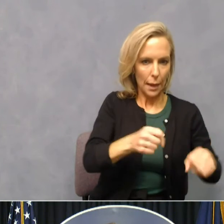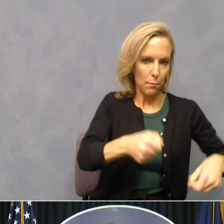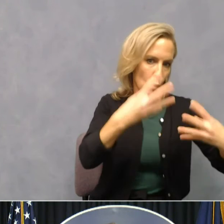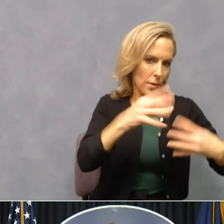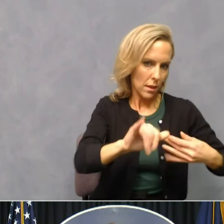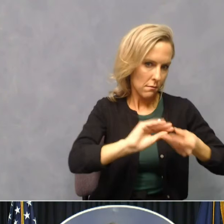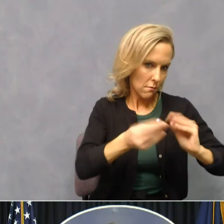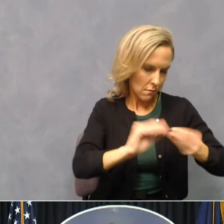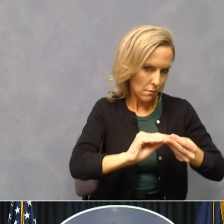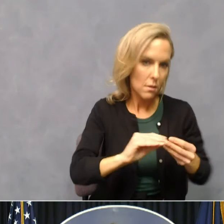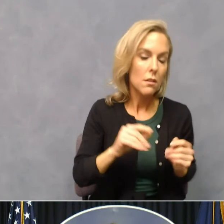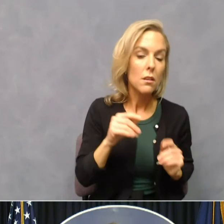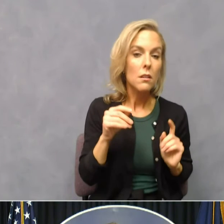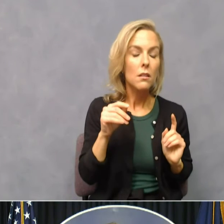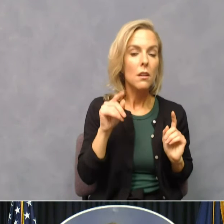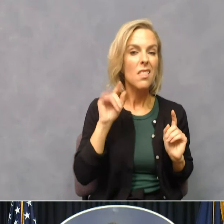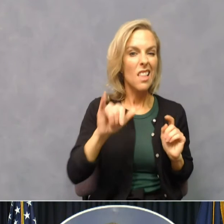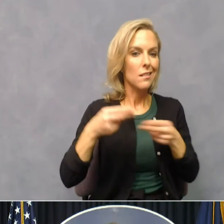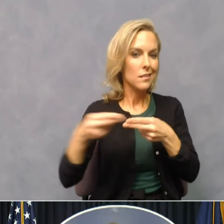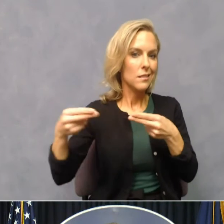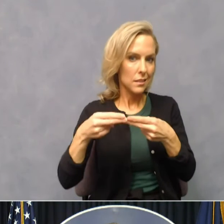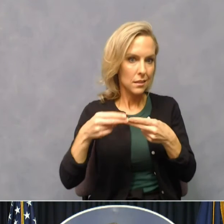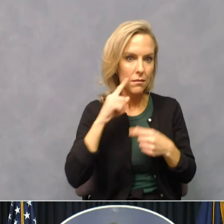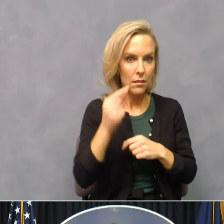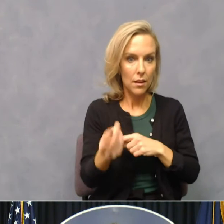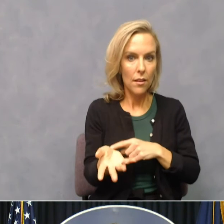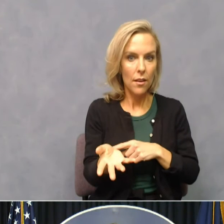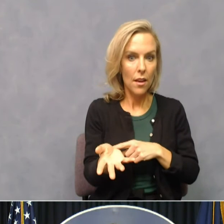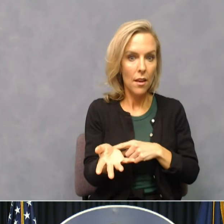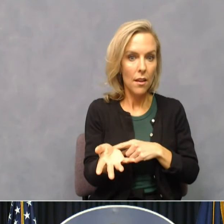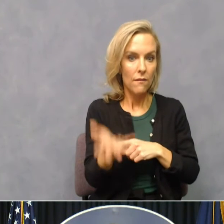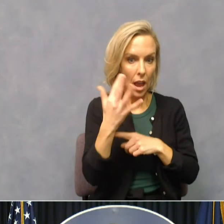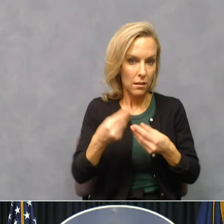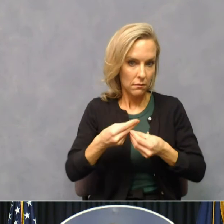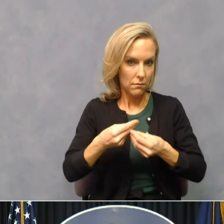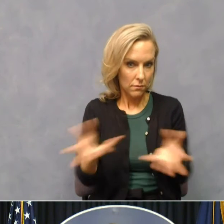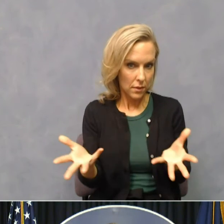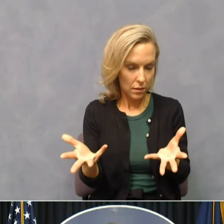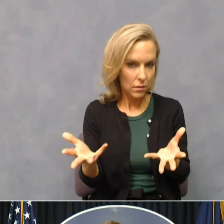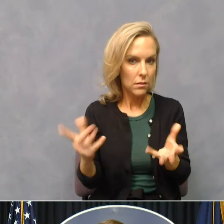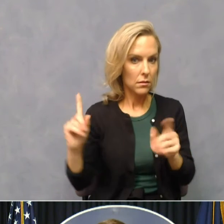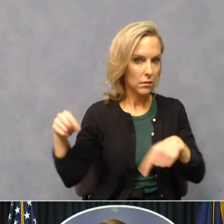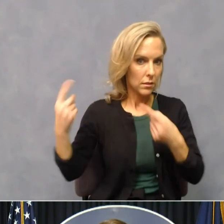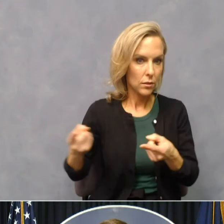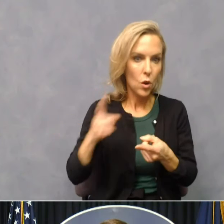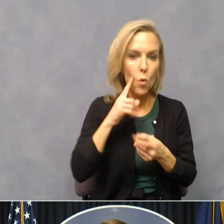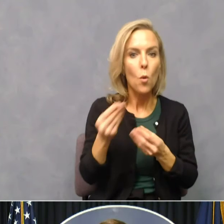here, 5 allocations thus far that'll provide